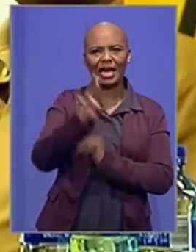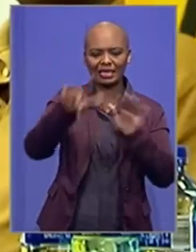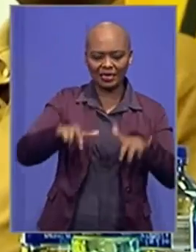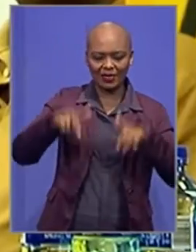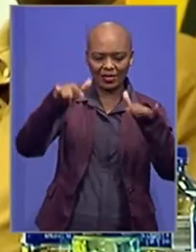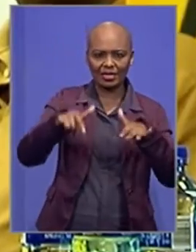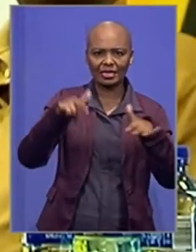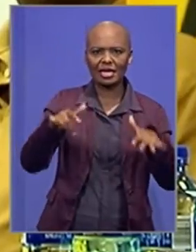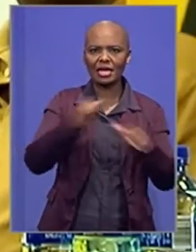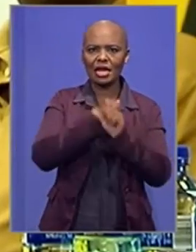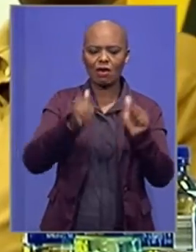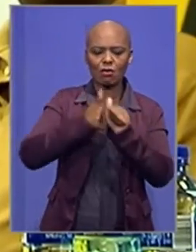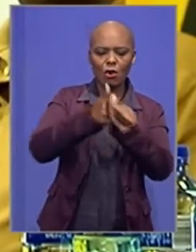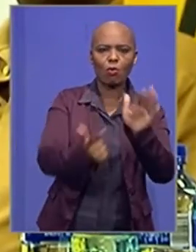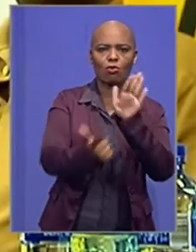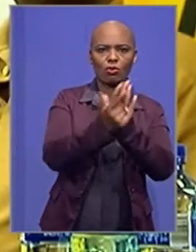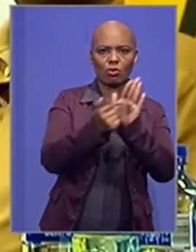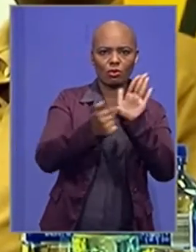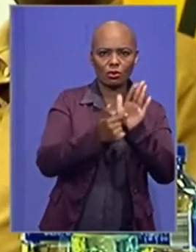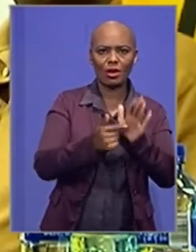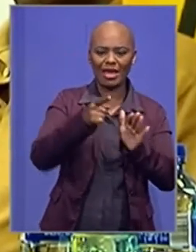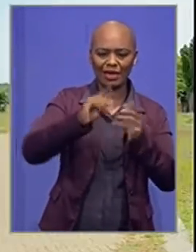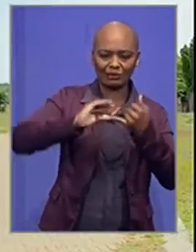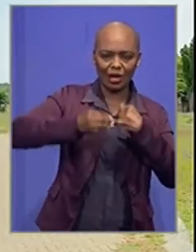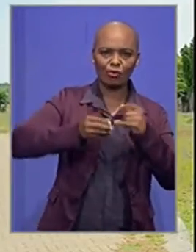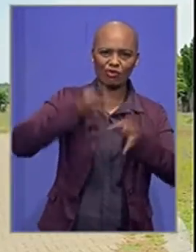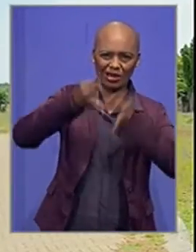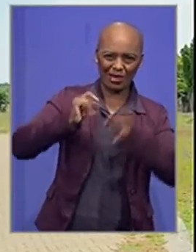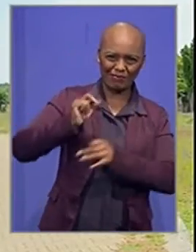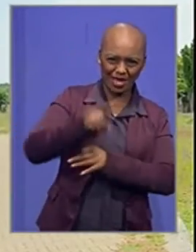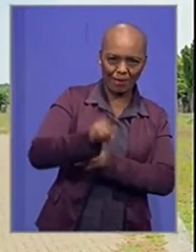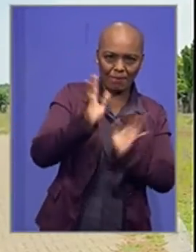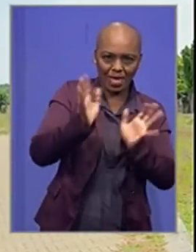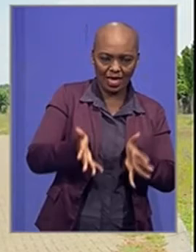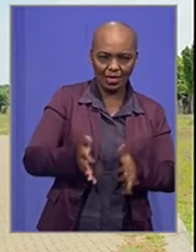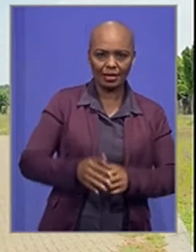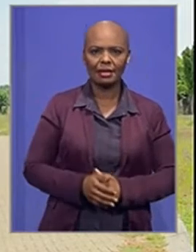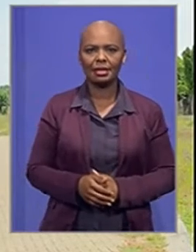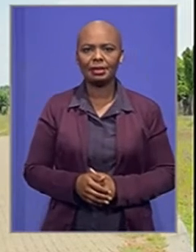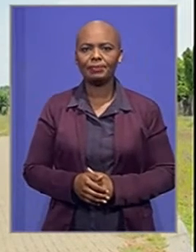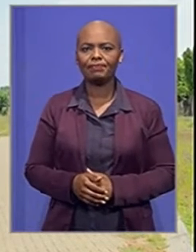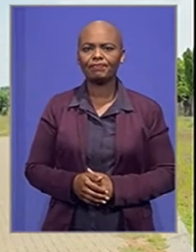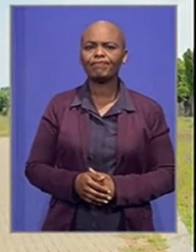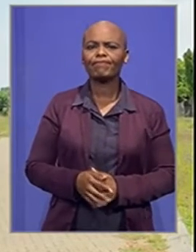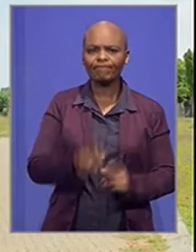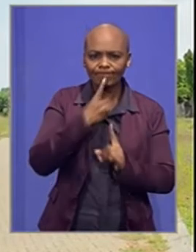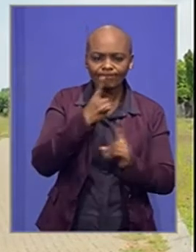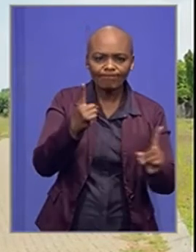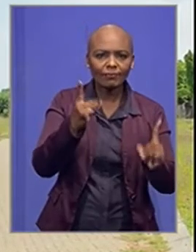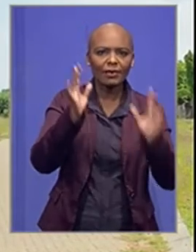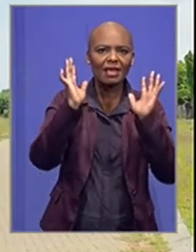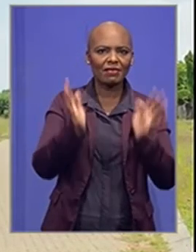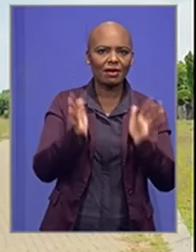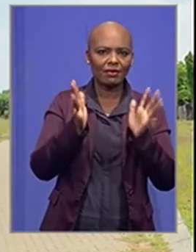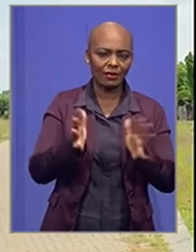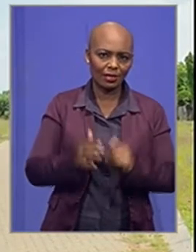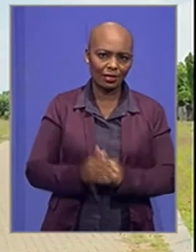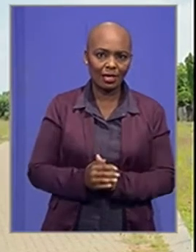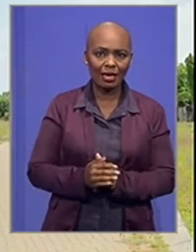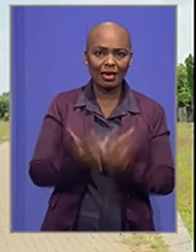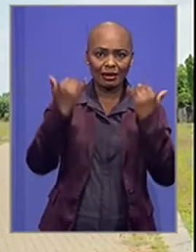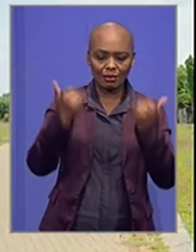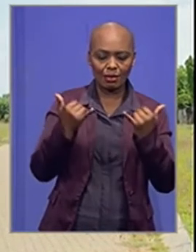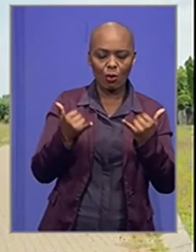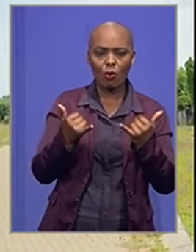la tsamaisiwa ka tolamo. We have always stated that the leakage has been designed to create a